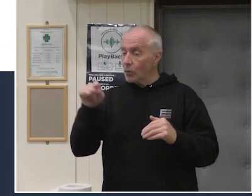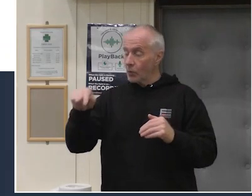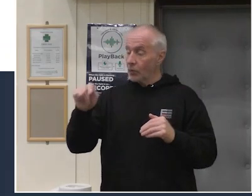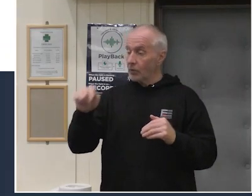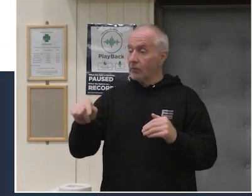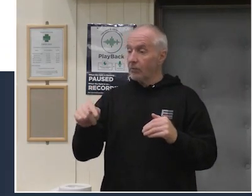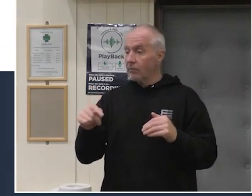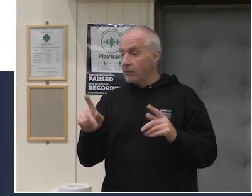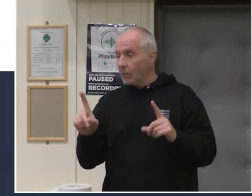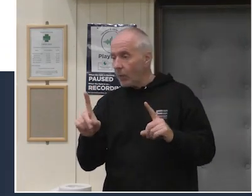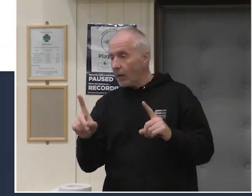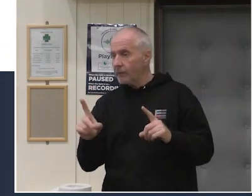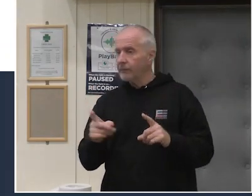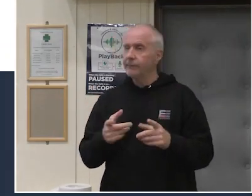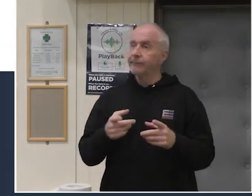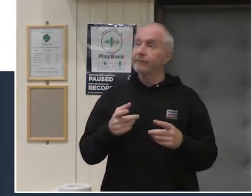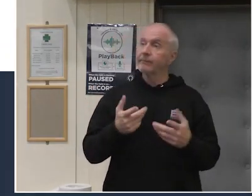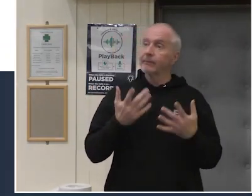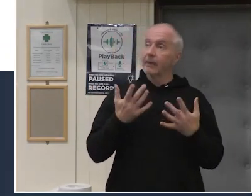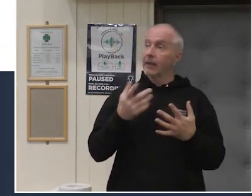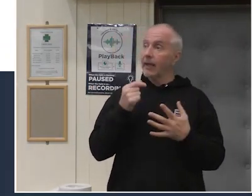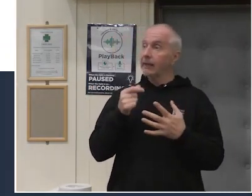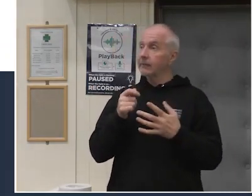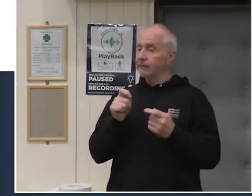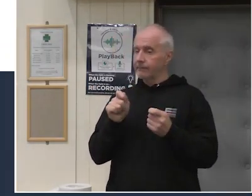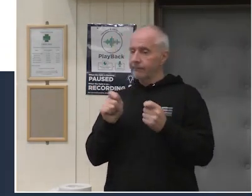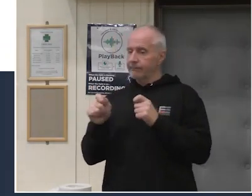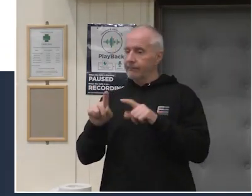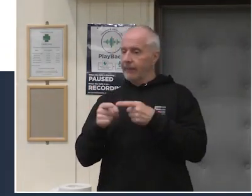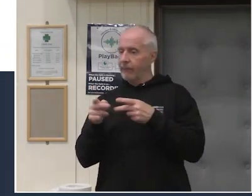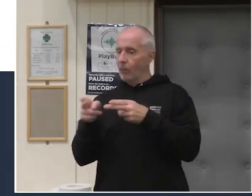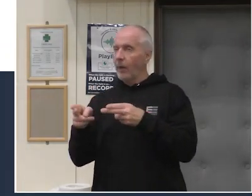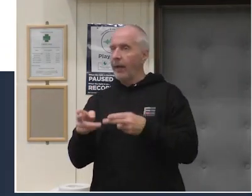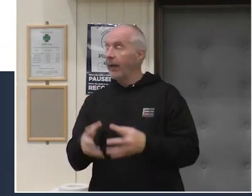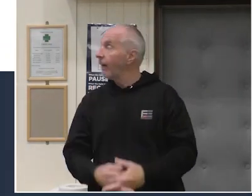being forced to use a structure